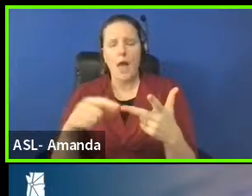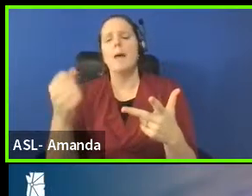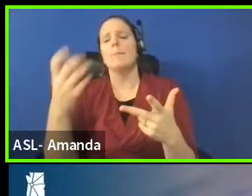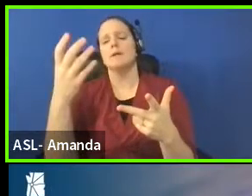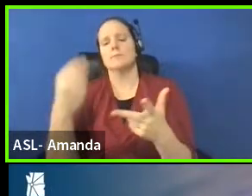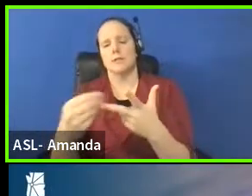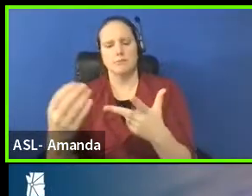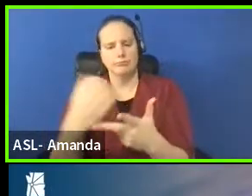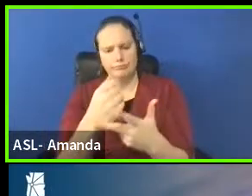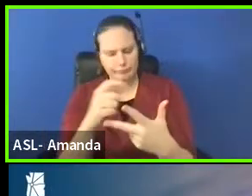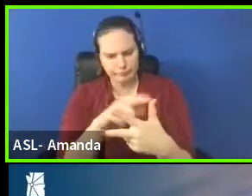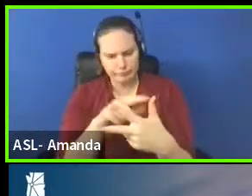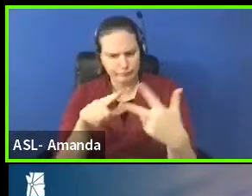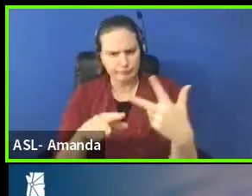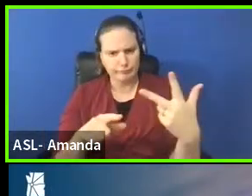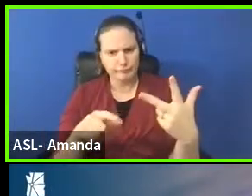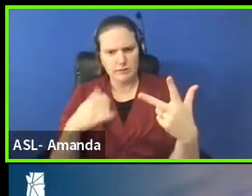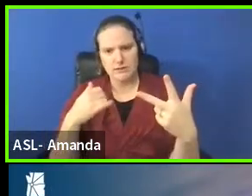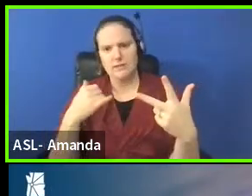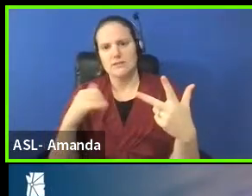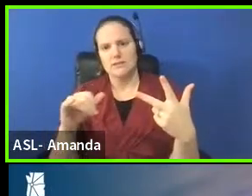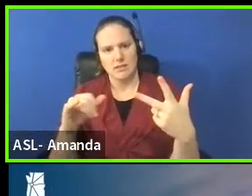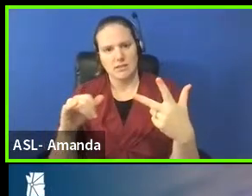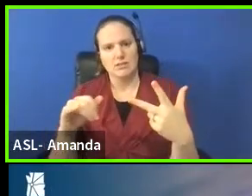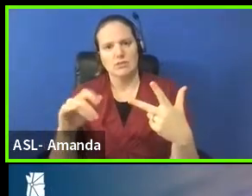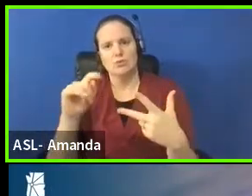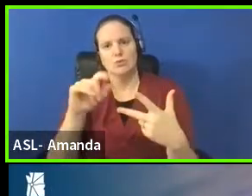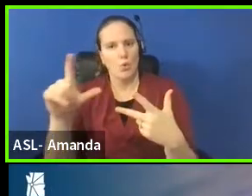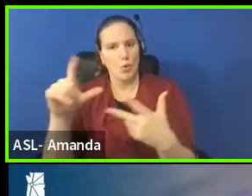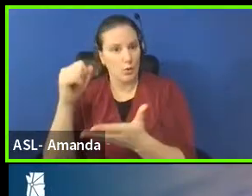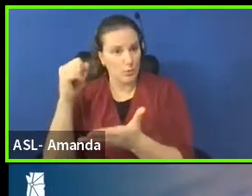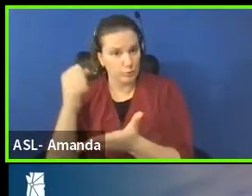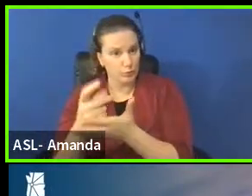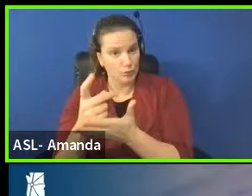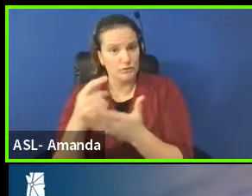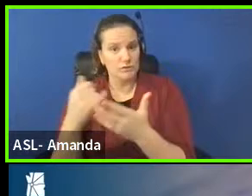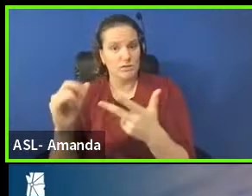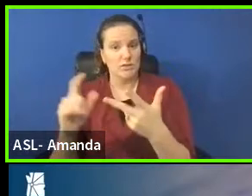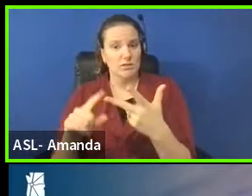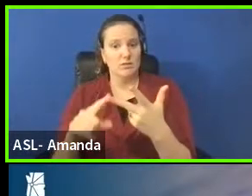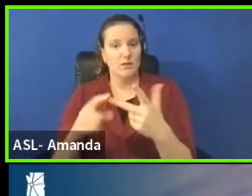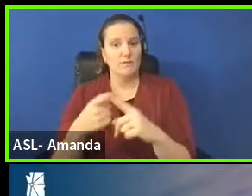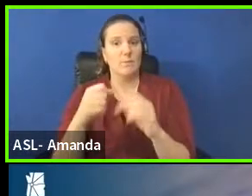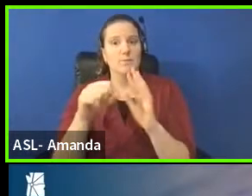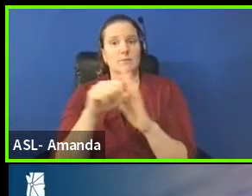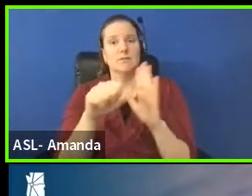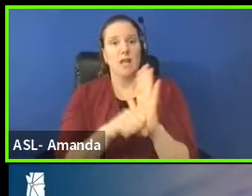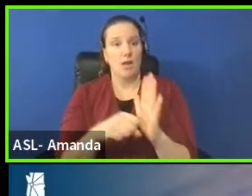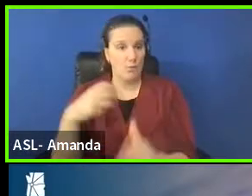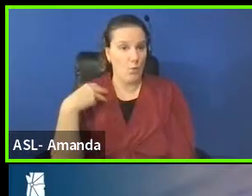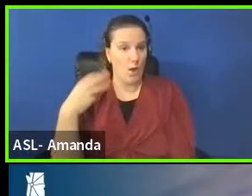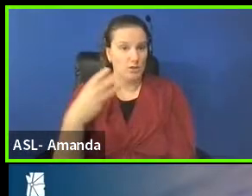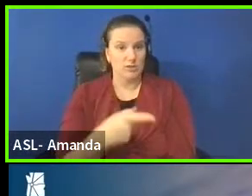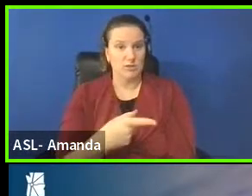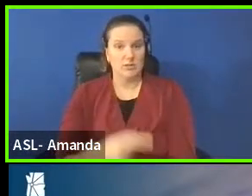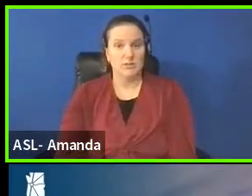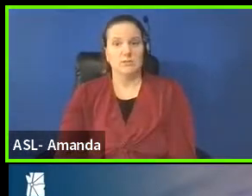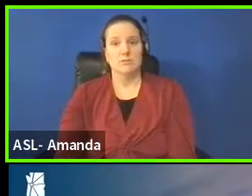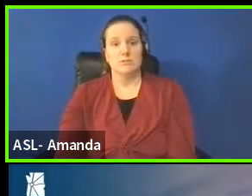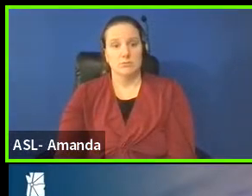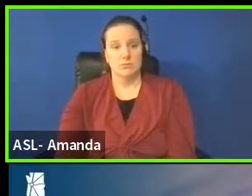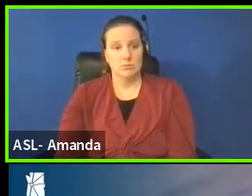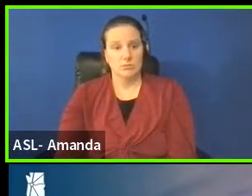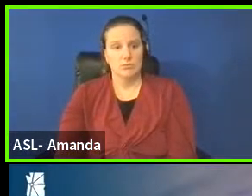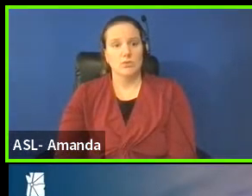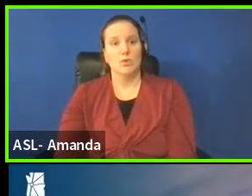So we still have to get tolling authorization from the state of Washington to